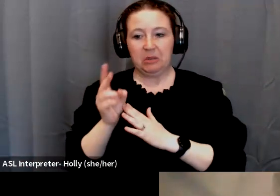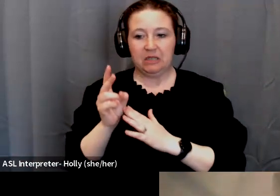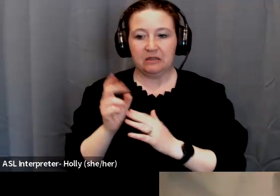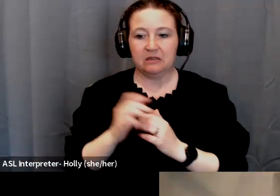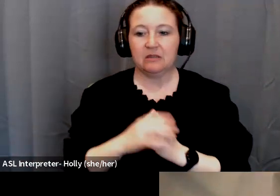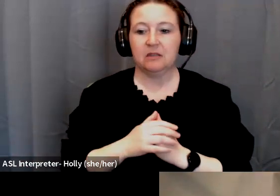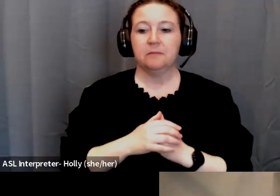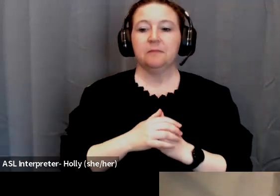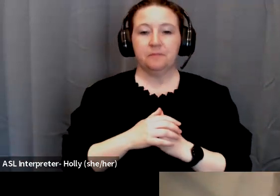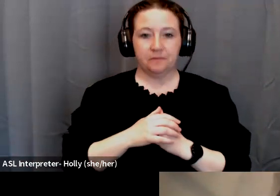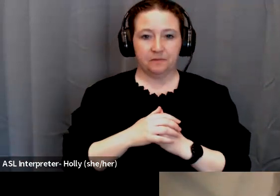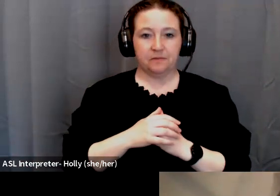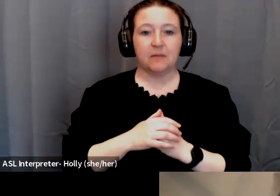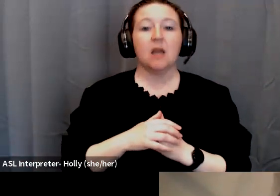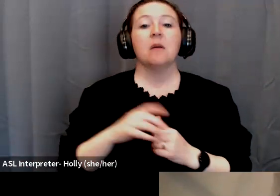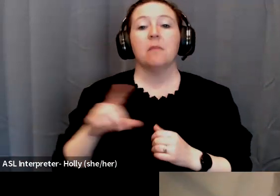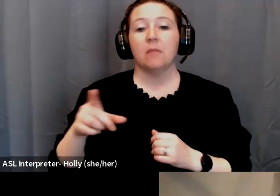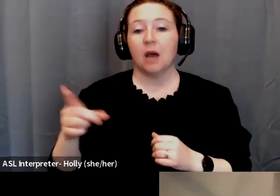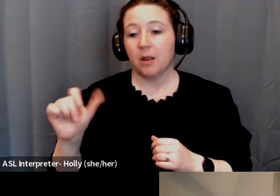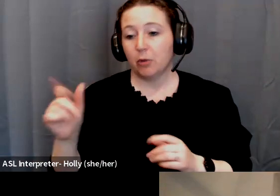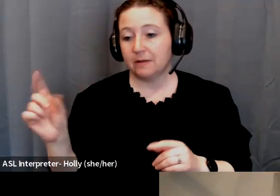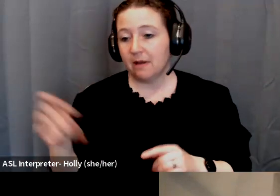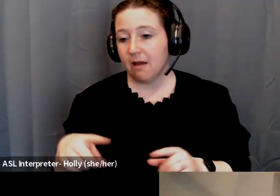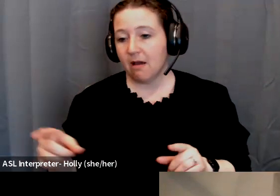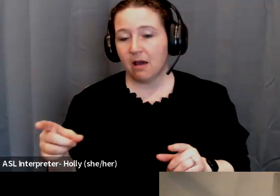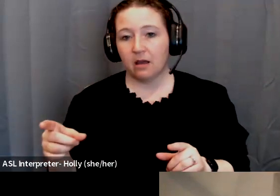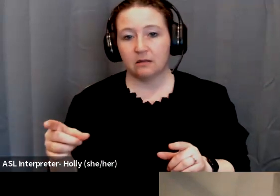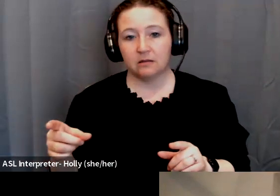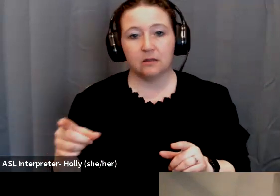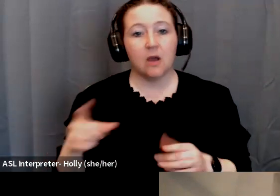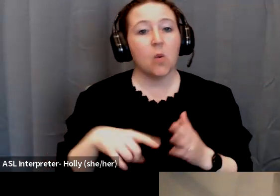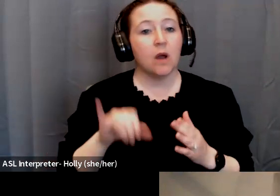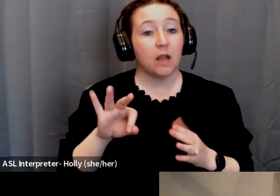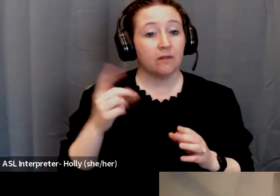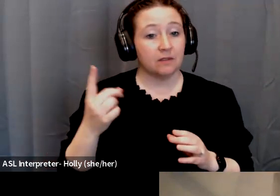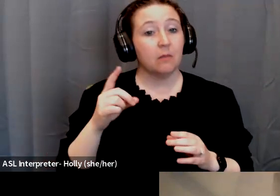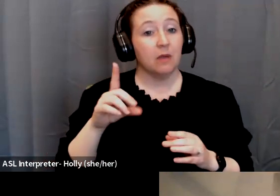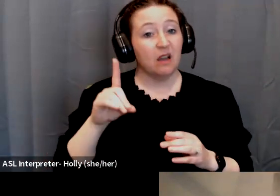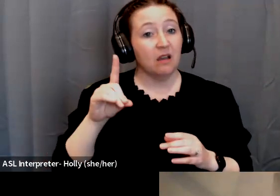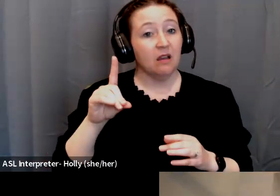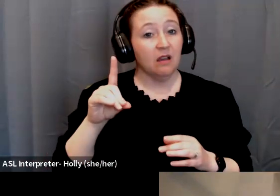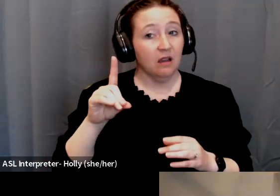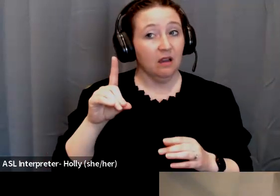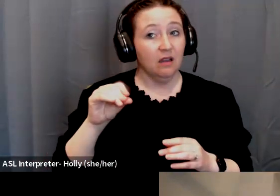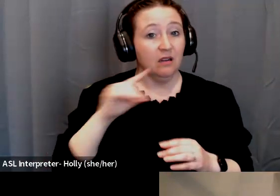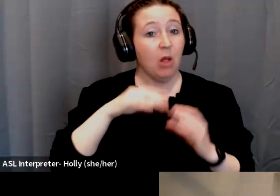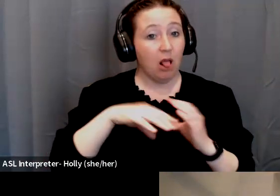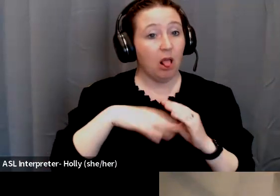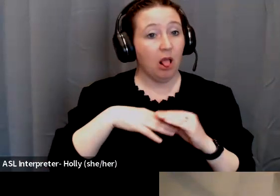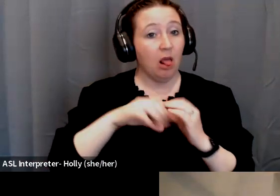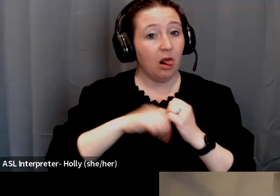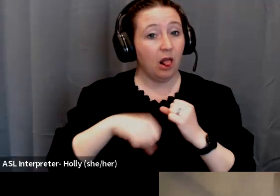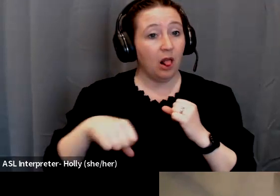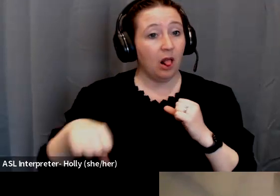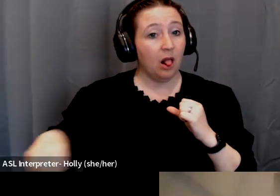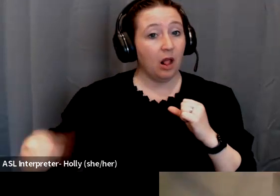rule. So there is a follow-up though. Go ahead. What if someone does go on for a very long time? Well,